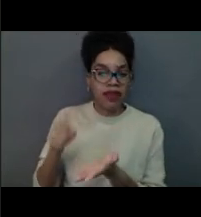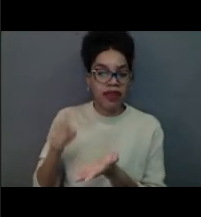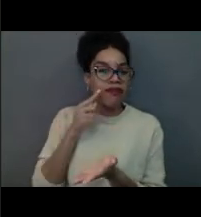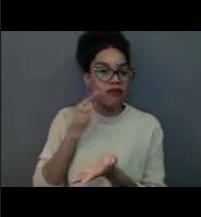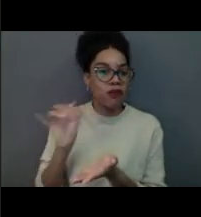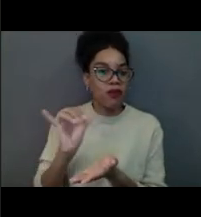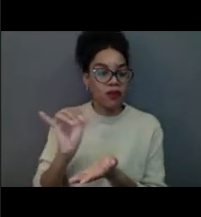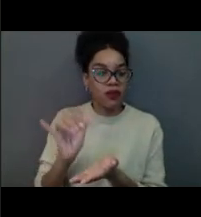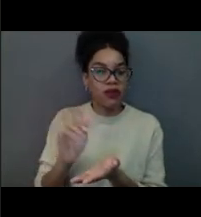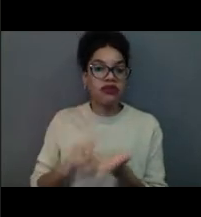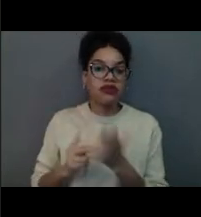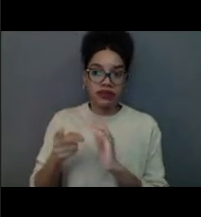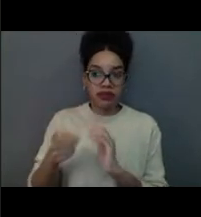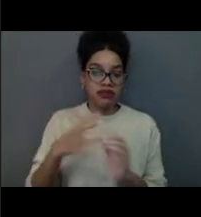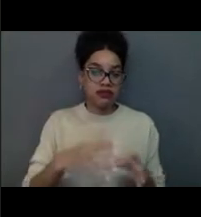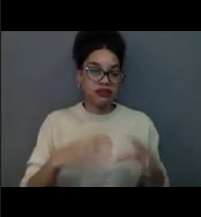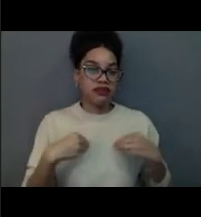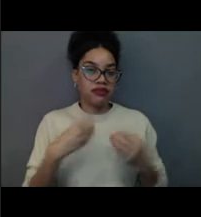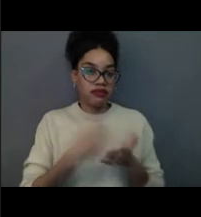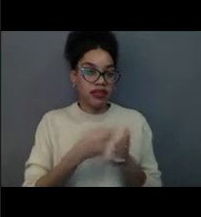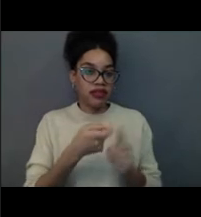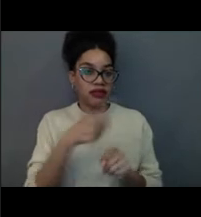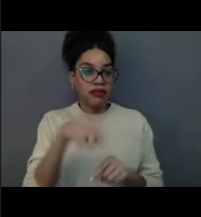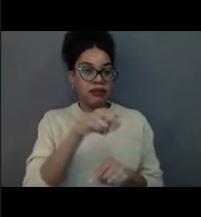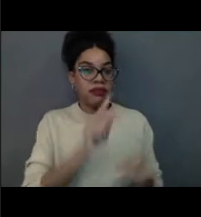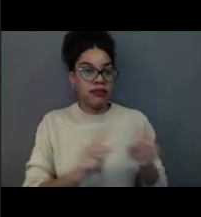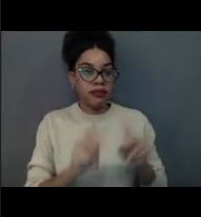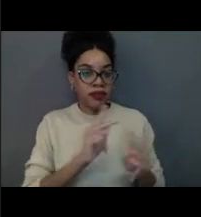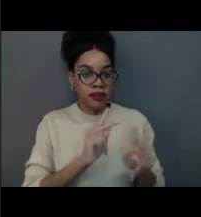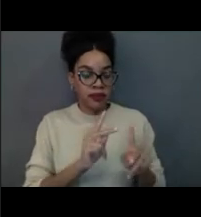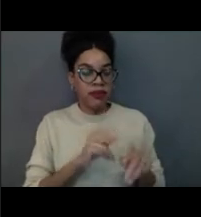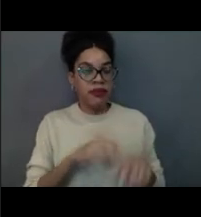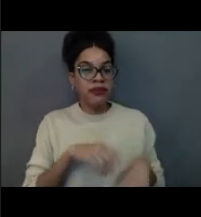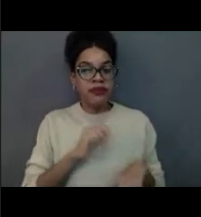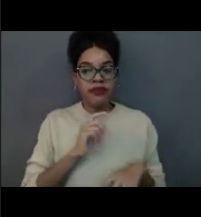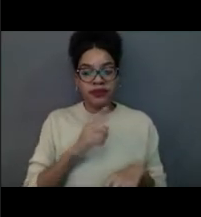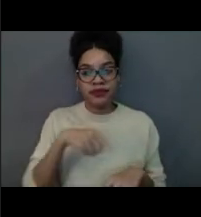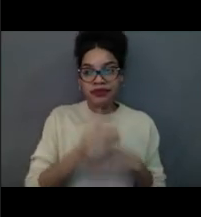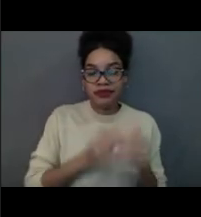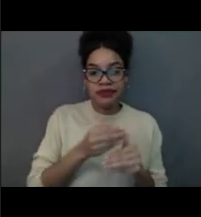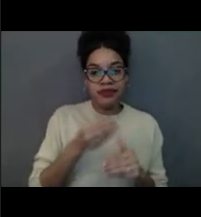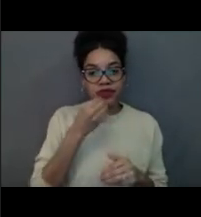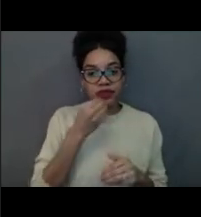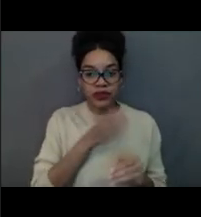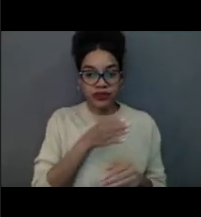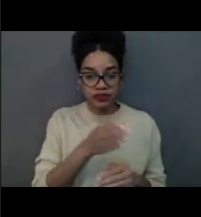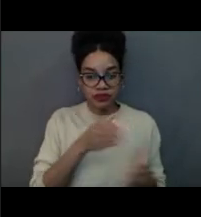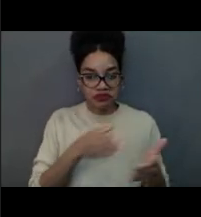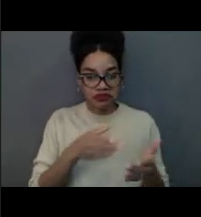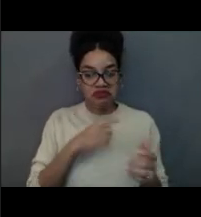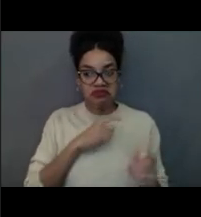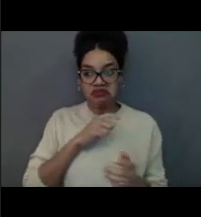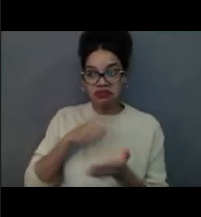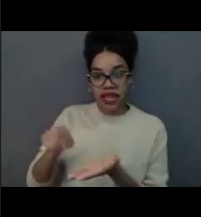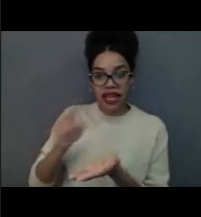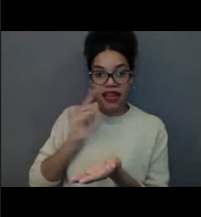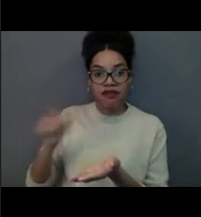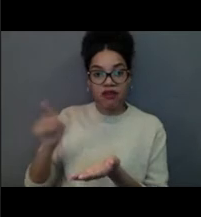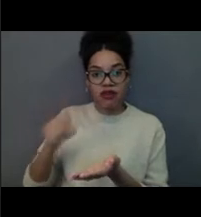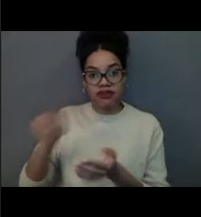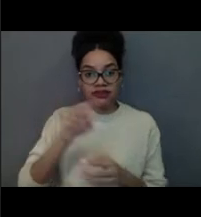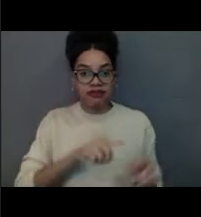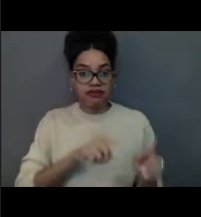you know, accept fees from the people that are receiving the service that they provide, and they're inspecting for quality